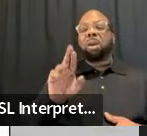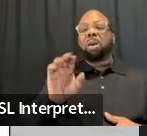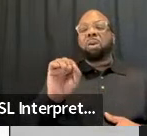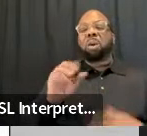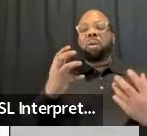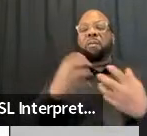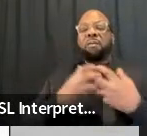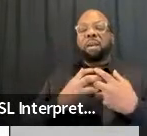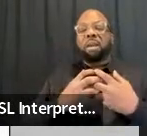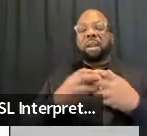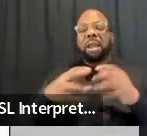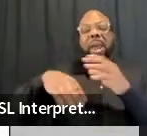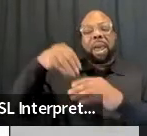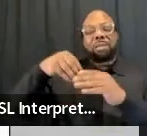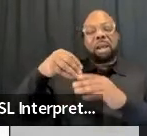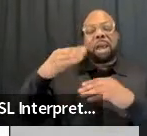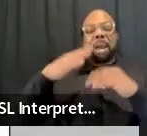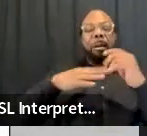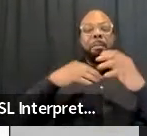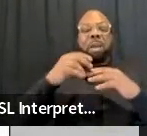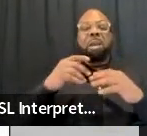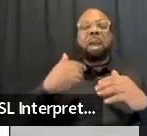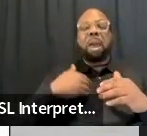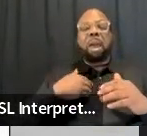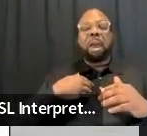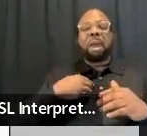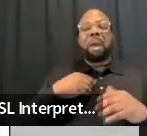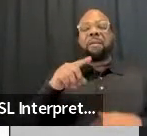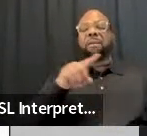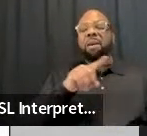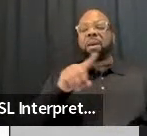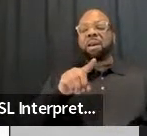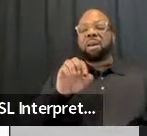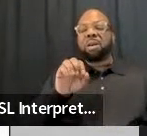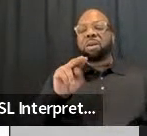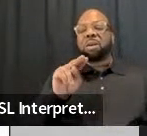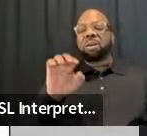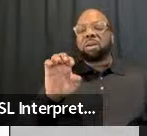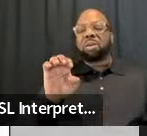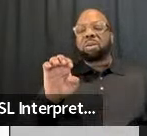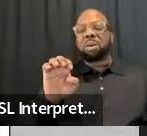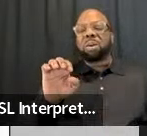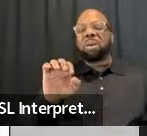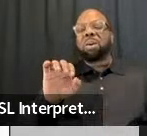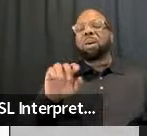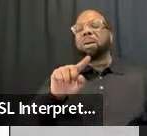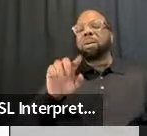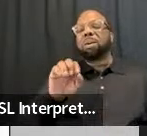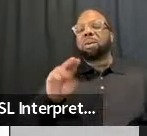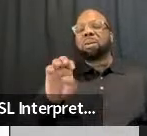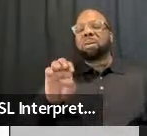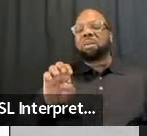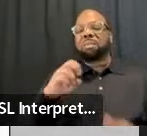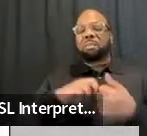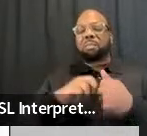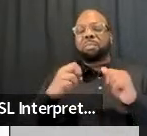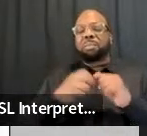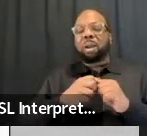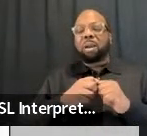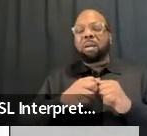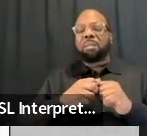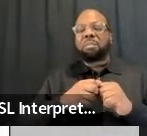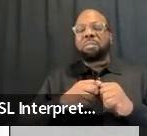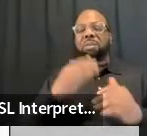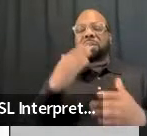One of the things we've heard is that there are a number of zoning technical glitches that have been preventing projects like the one illustrated